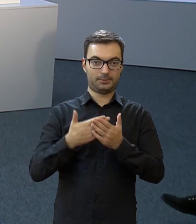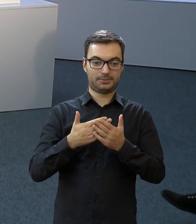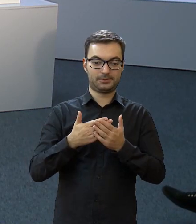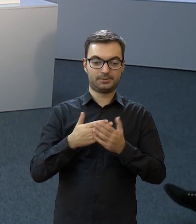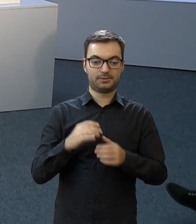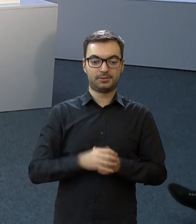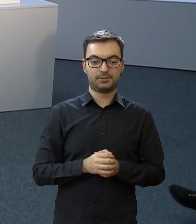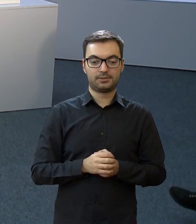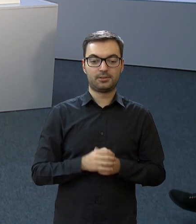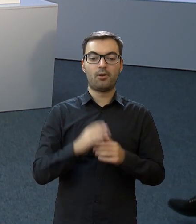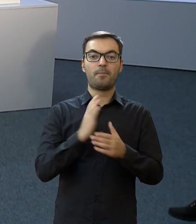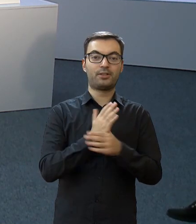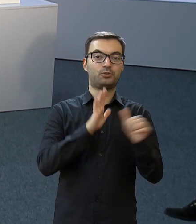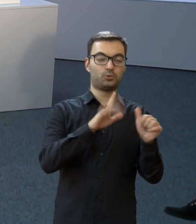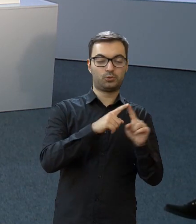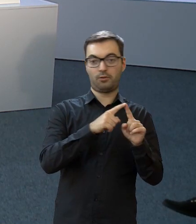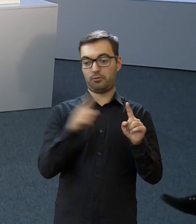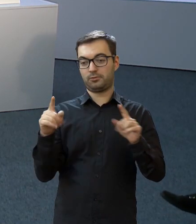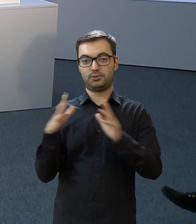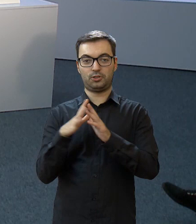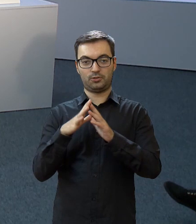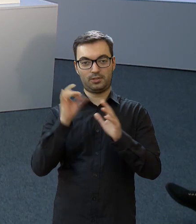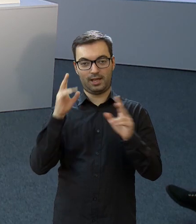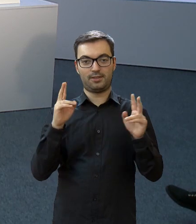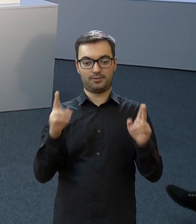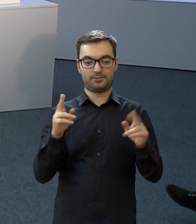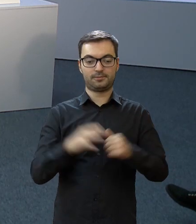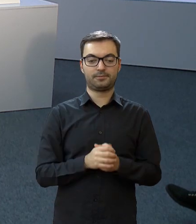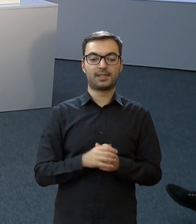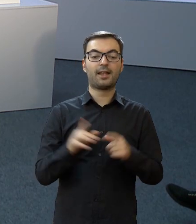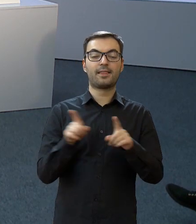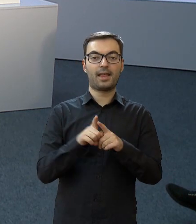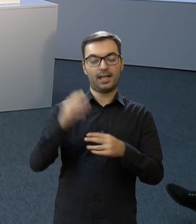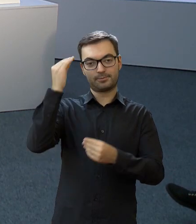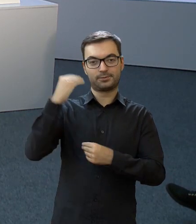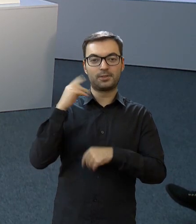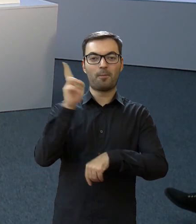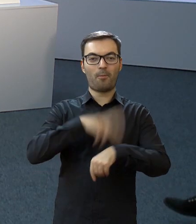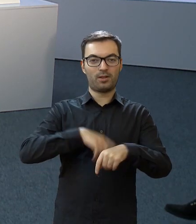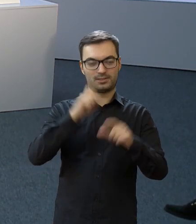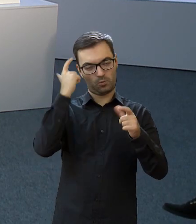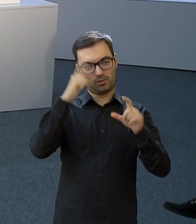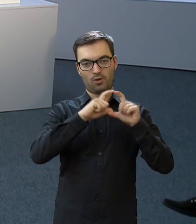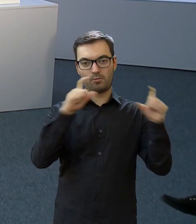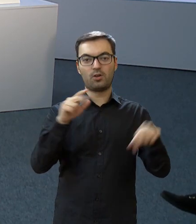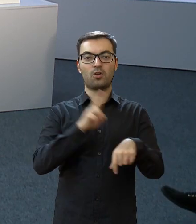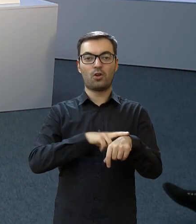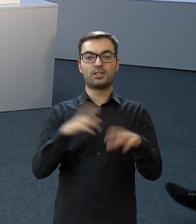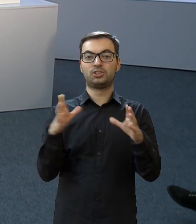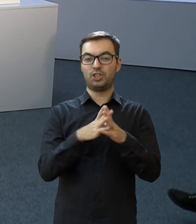that happened between 6 a.m. and 12 p.m. According to the National Headquarters of